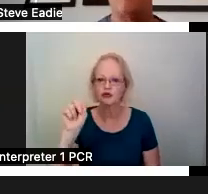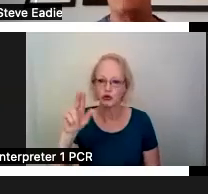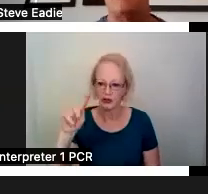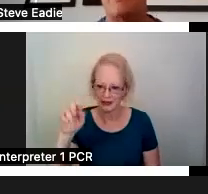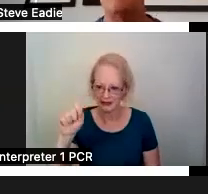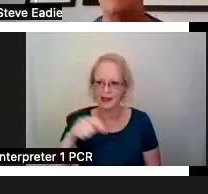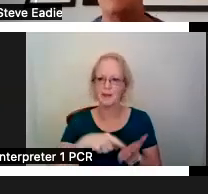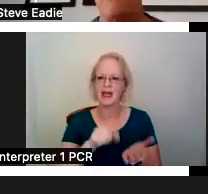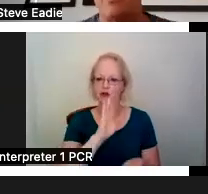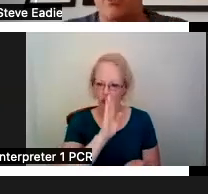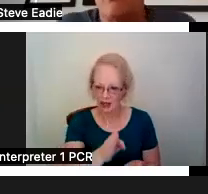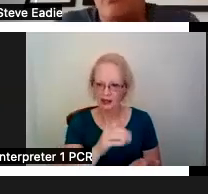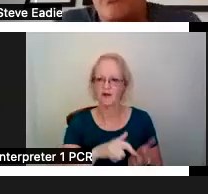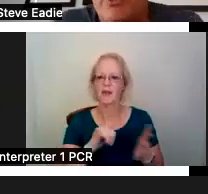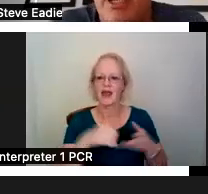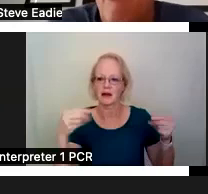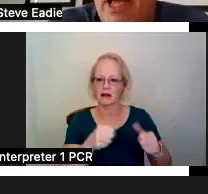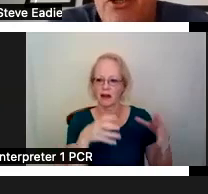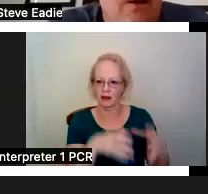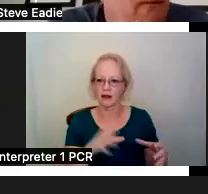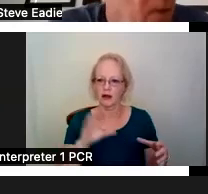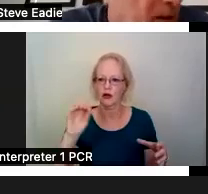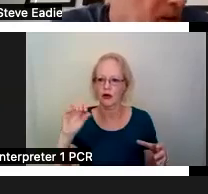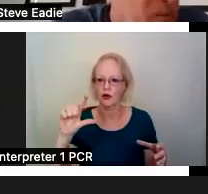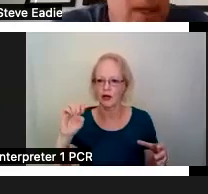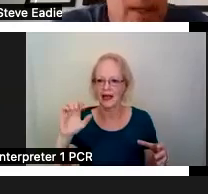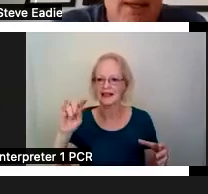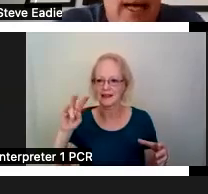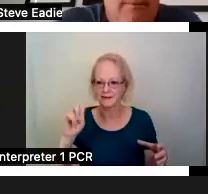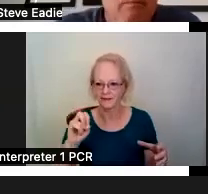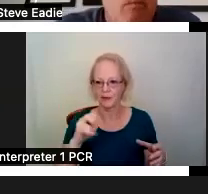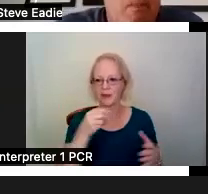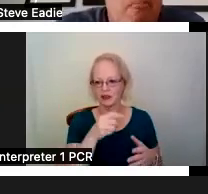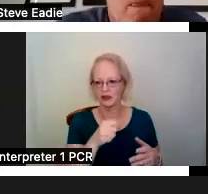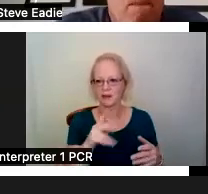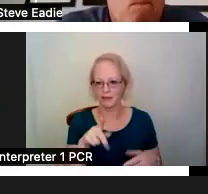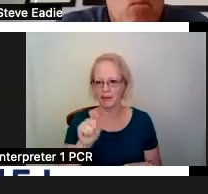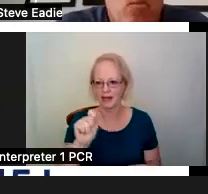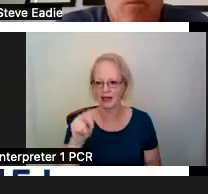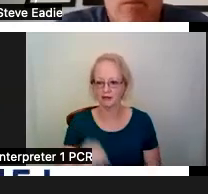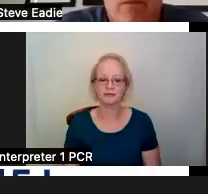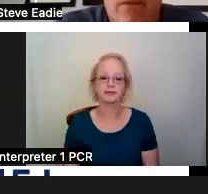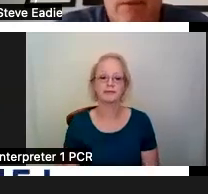directly from a collective defined contribution pension fund. Next slide.